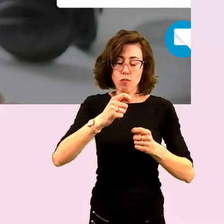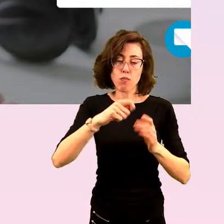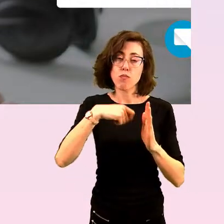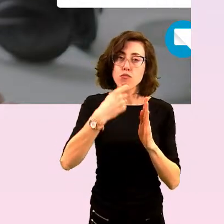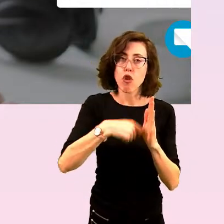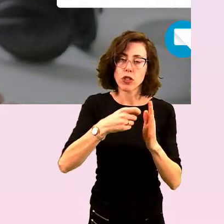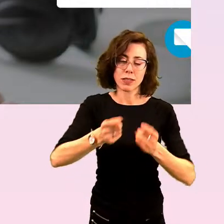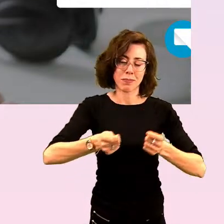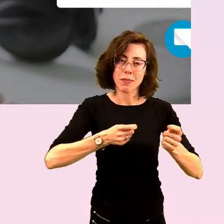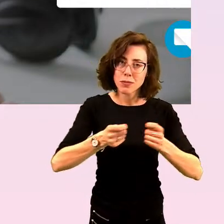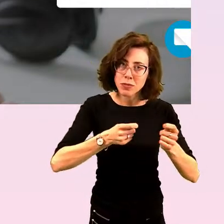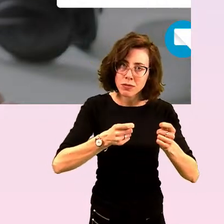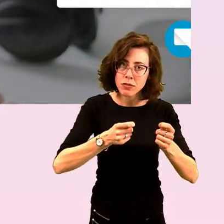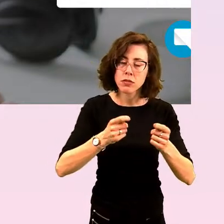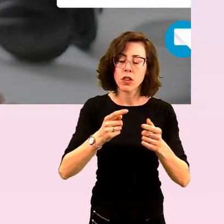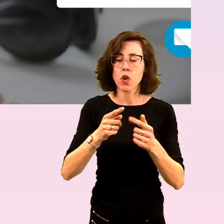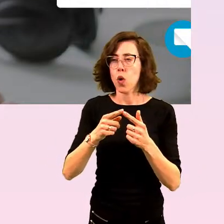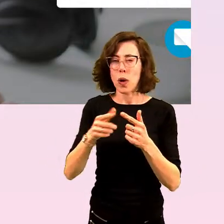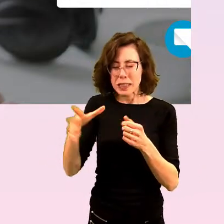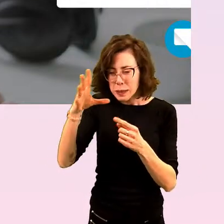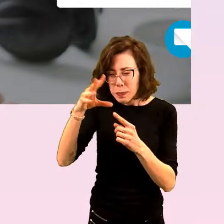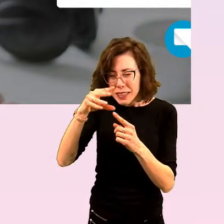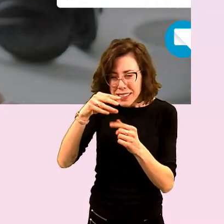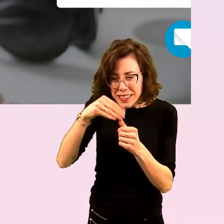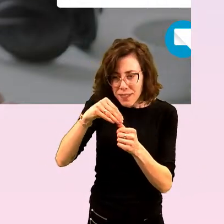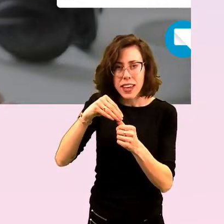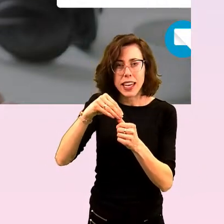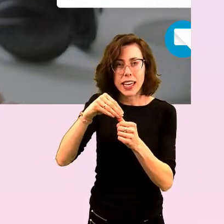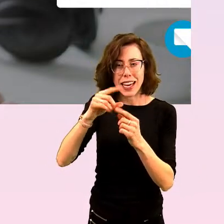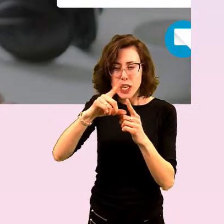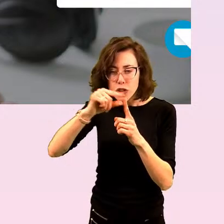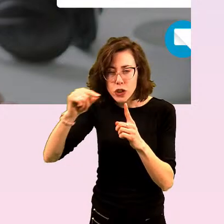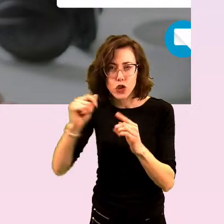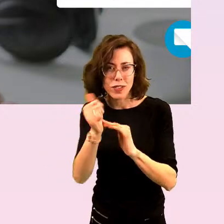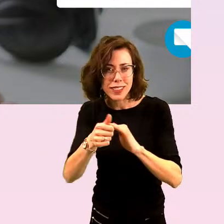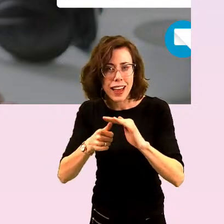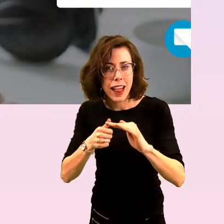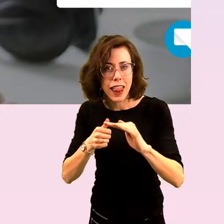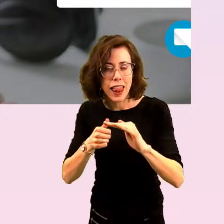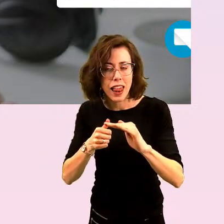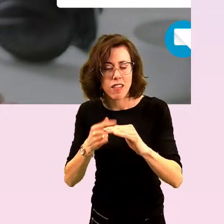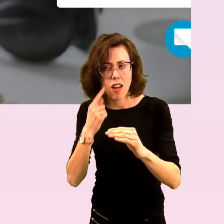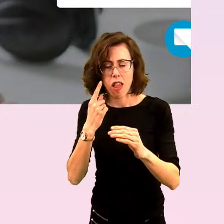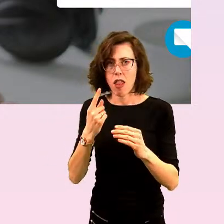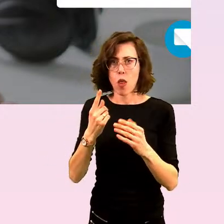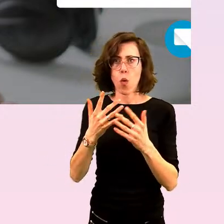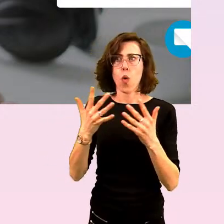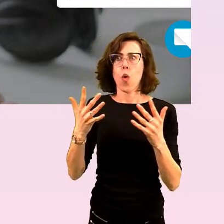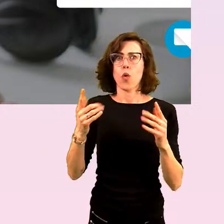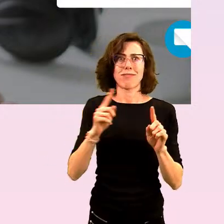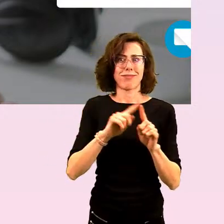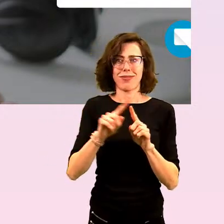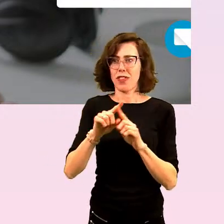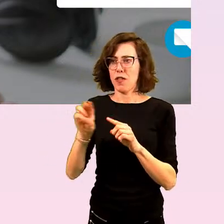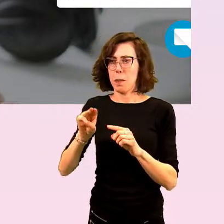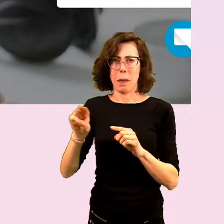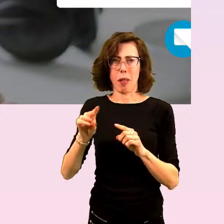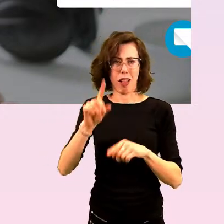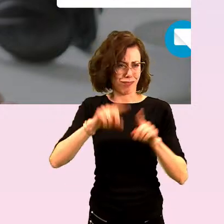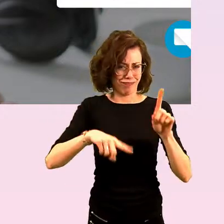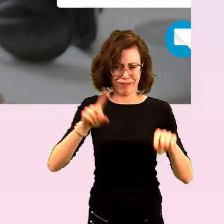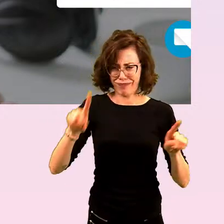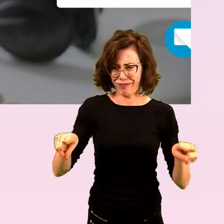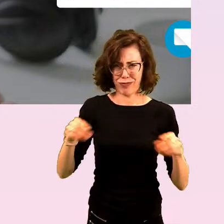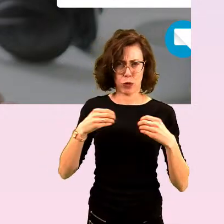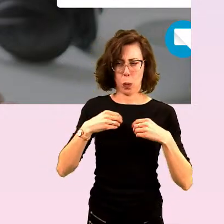has very specific digital skills, and it seems to be attracting lots of different people from lots of different backgrounds.